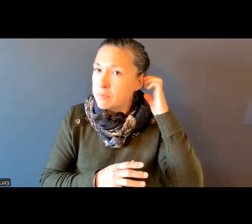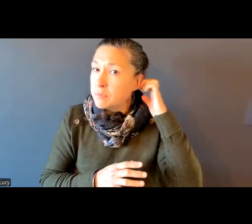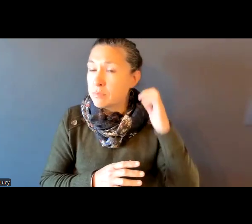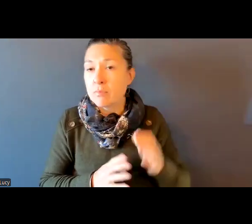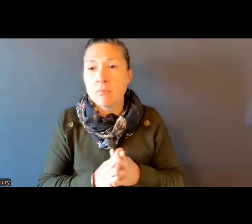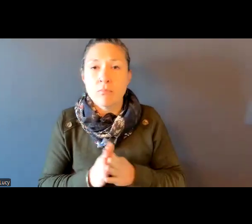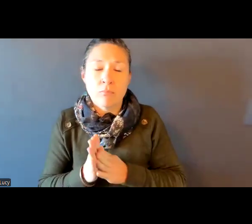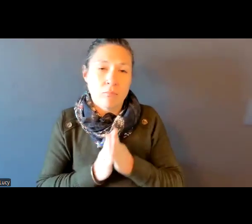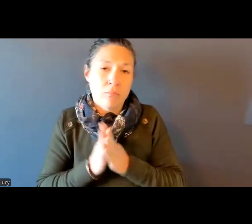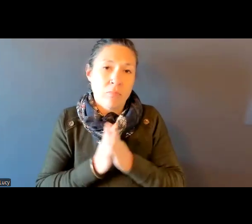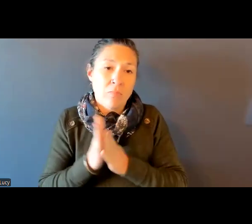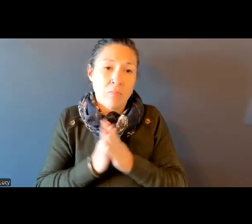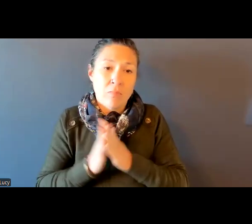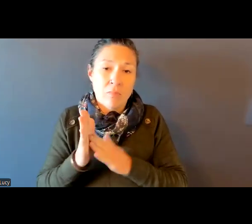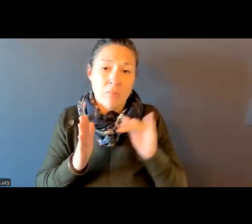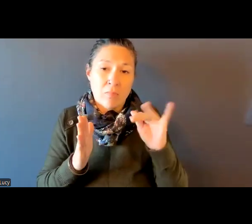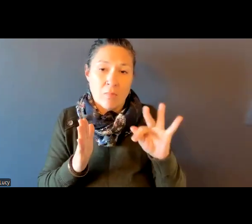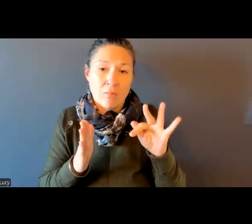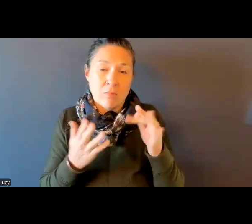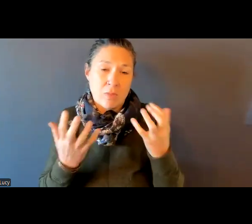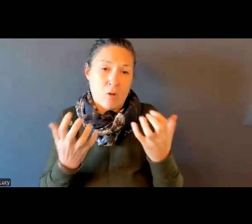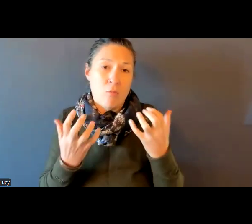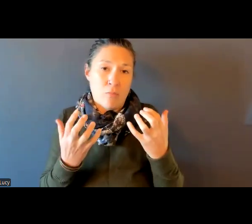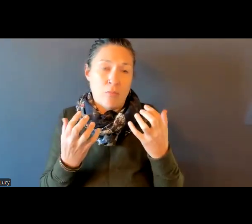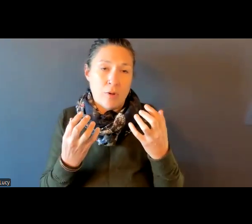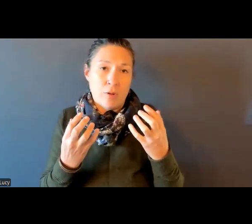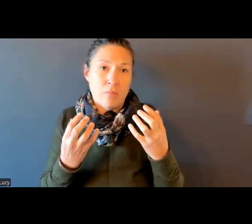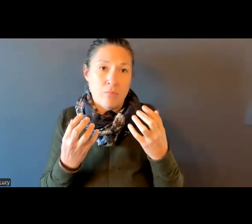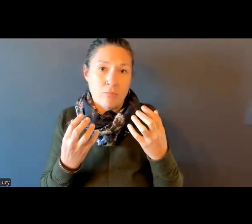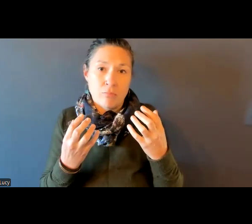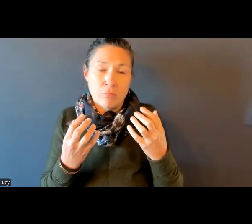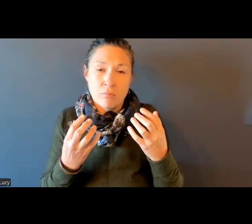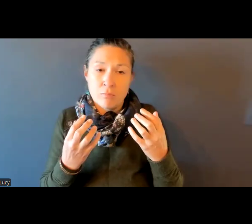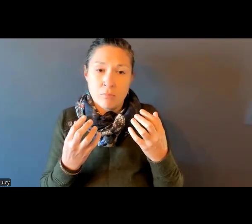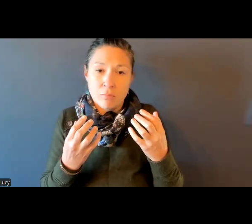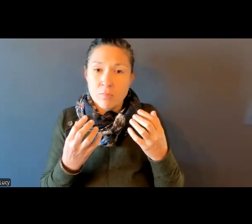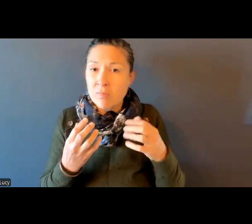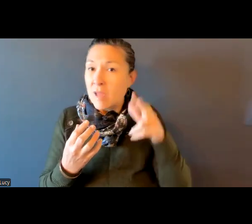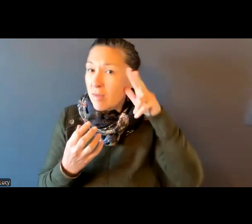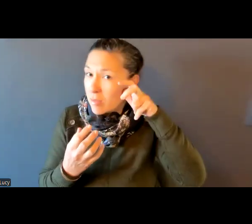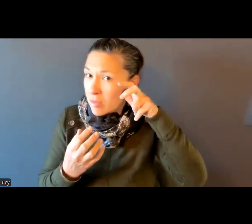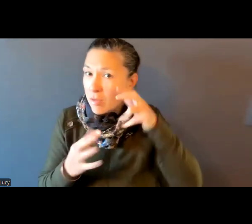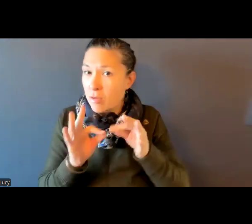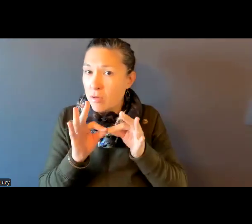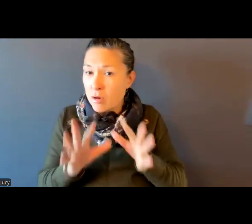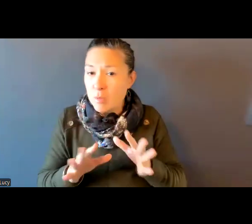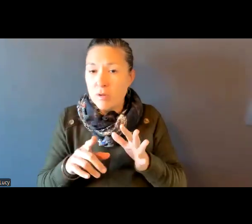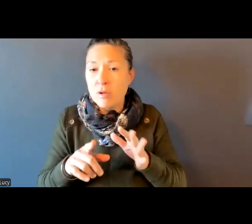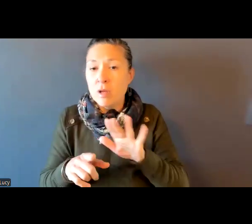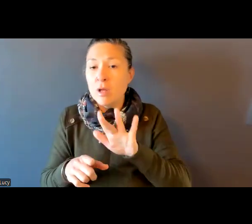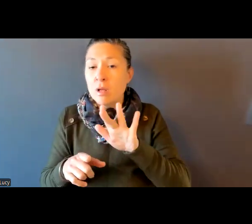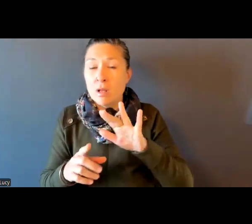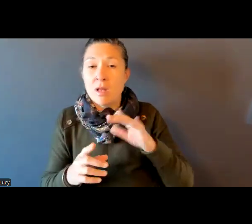access the interpretation of your desired interpretation language, please click on the